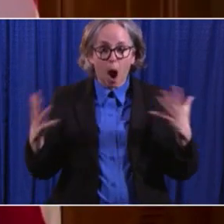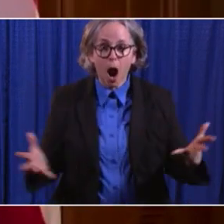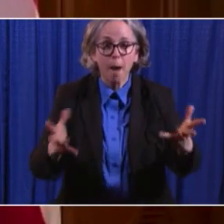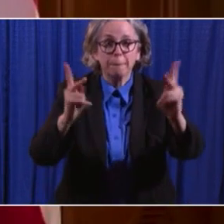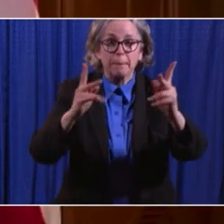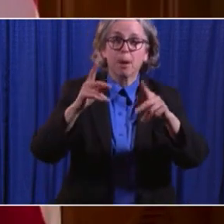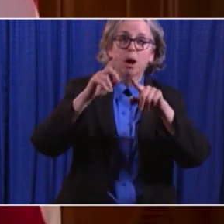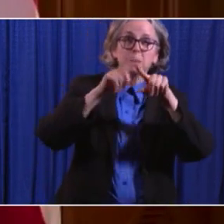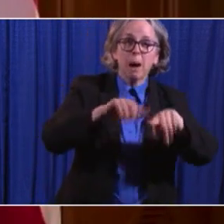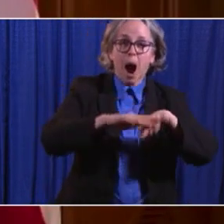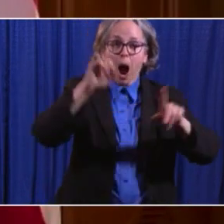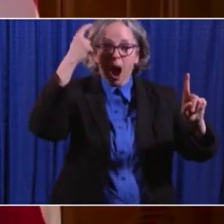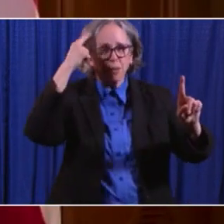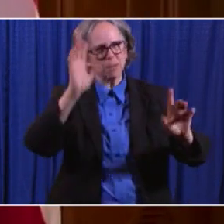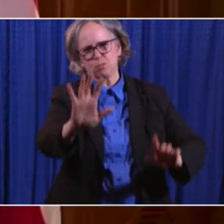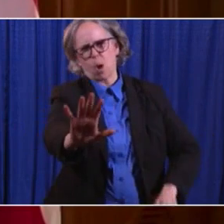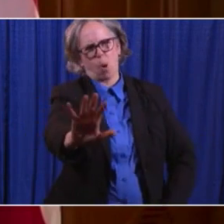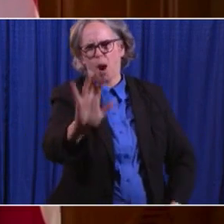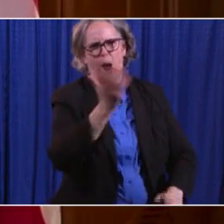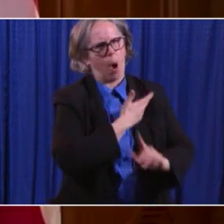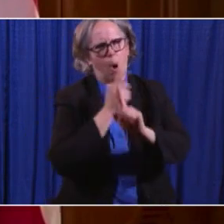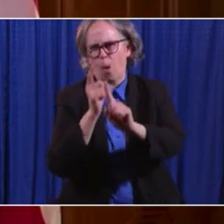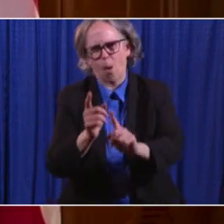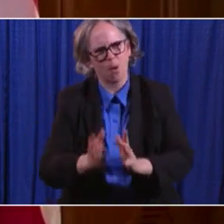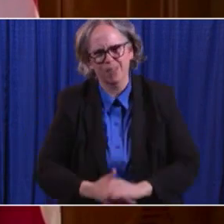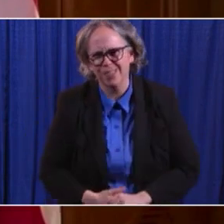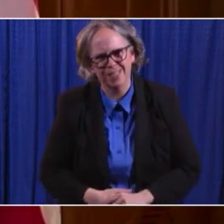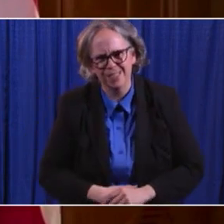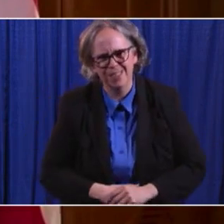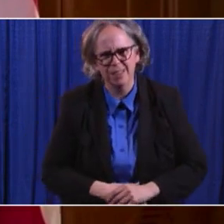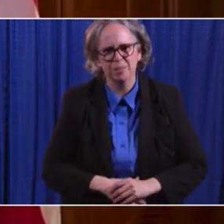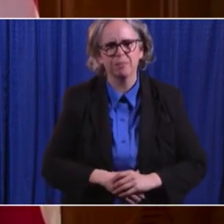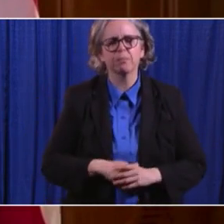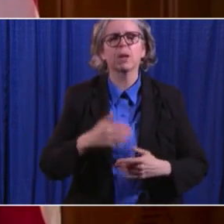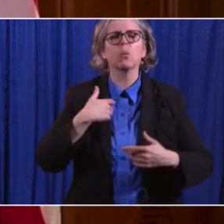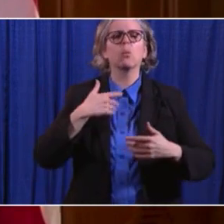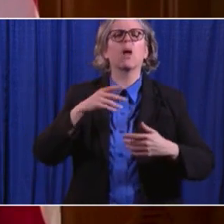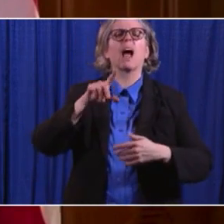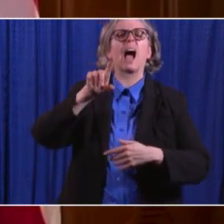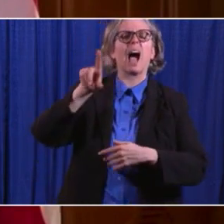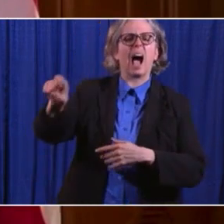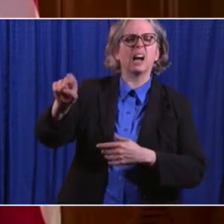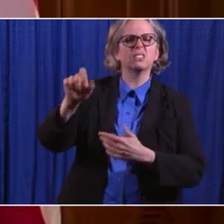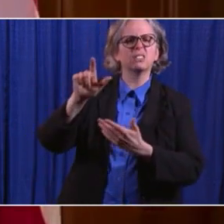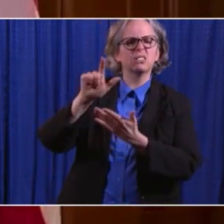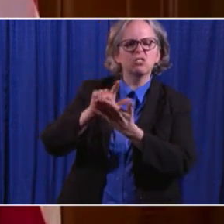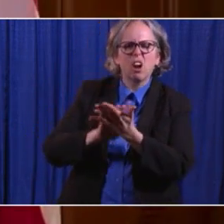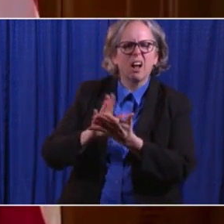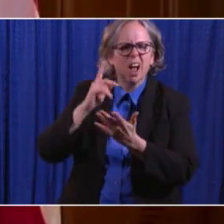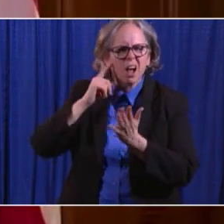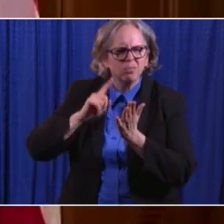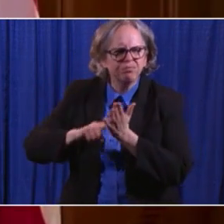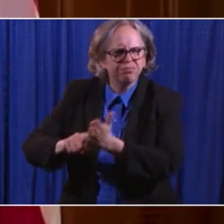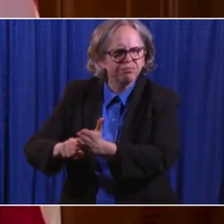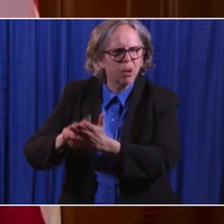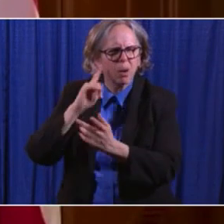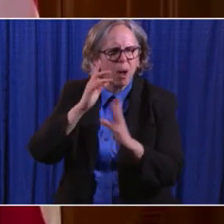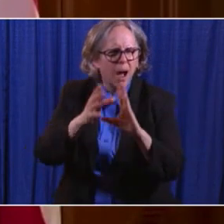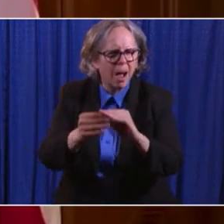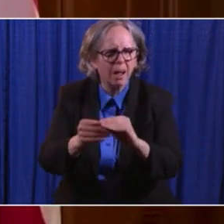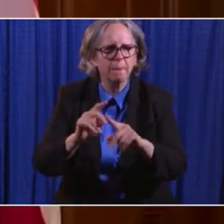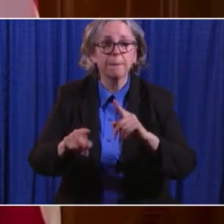I'm happy to have our lawyers take a look at this, but we have followed what the federal government has with the additional